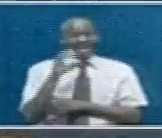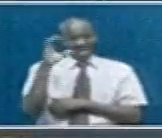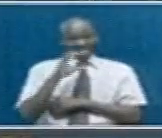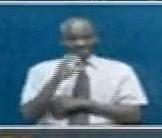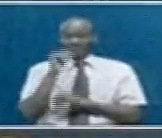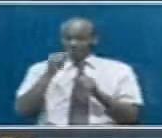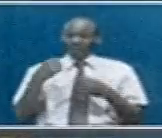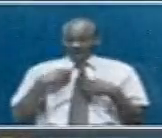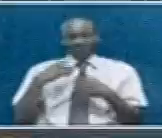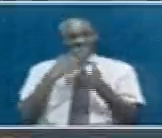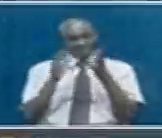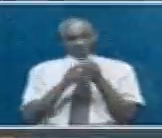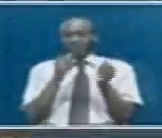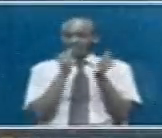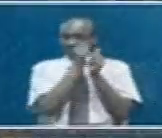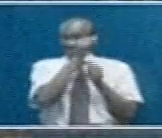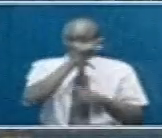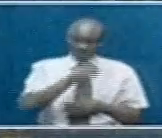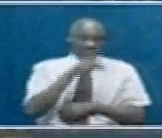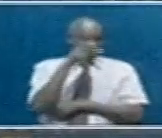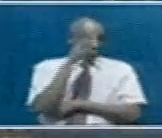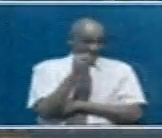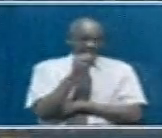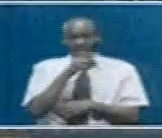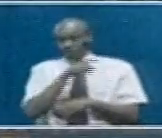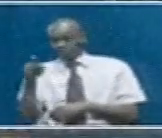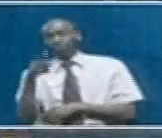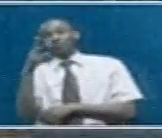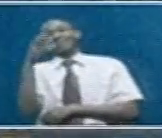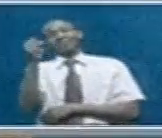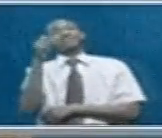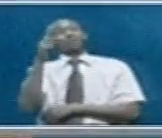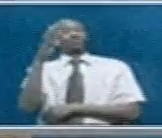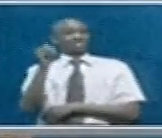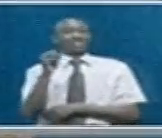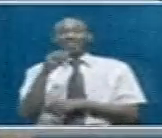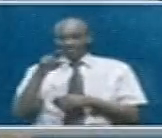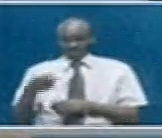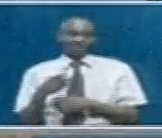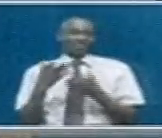paved road network from 15,000 kilometers to 25,000 kilometers.